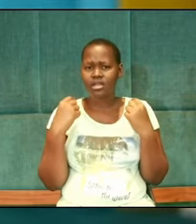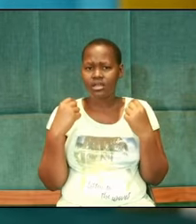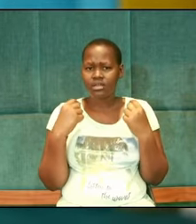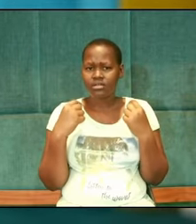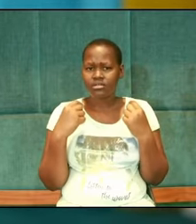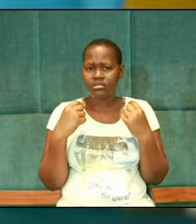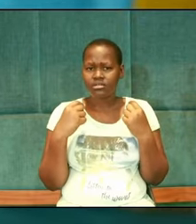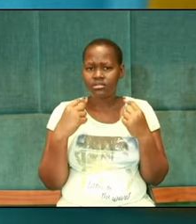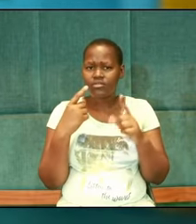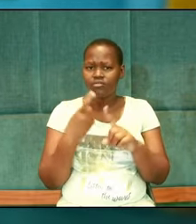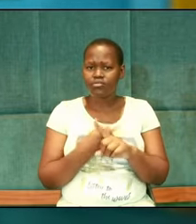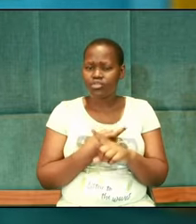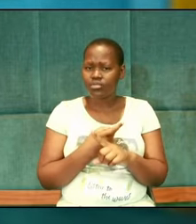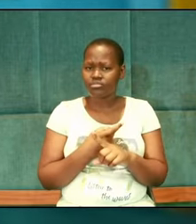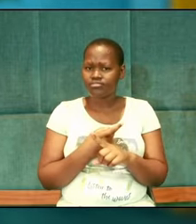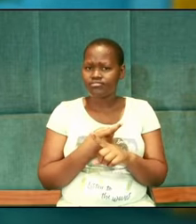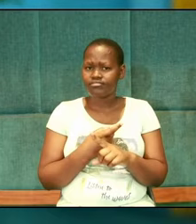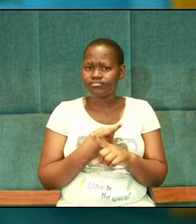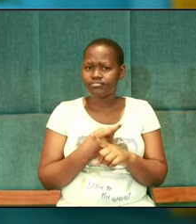We have concluded